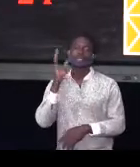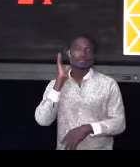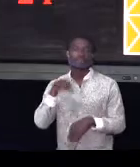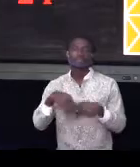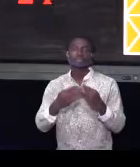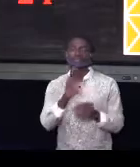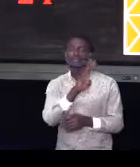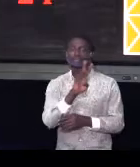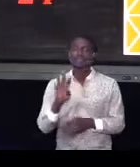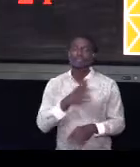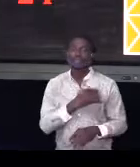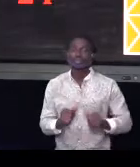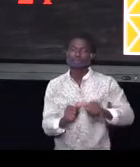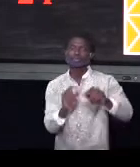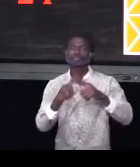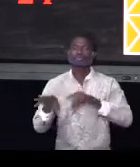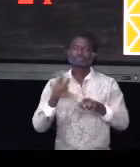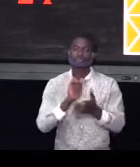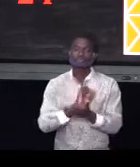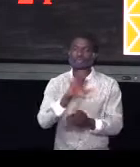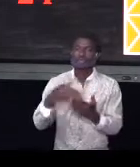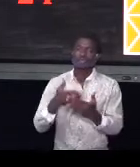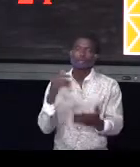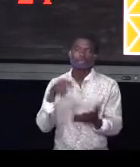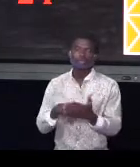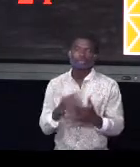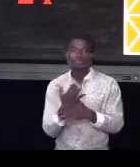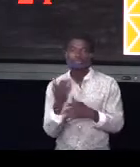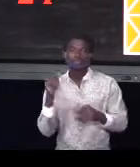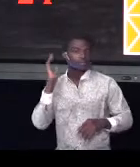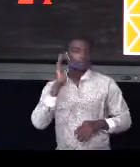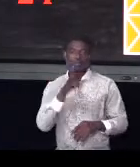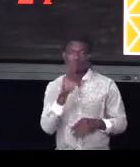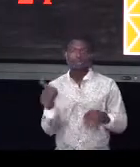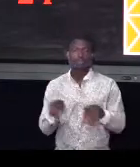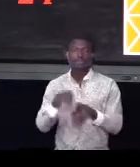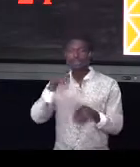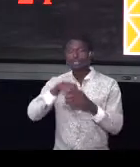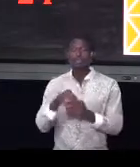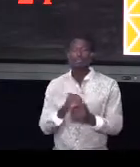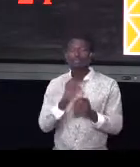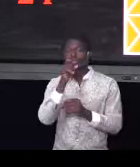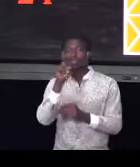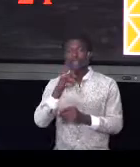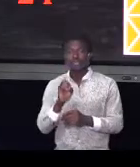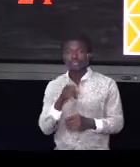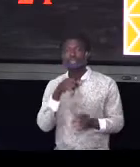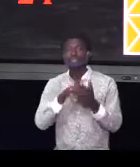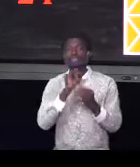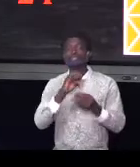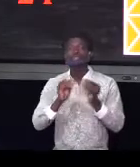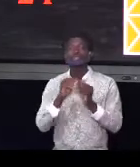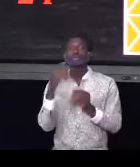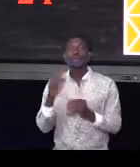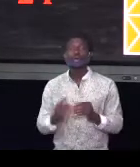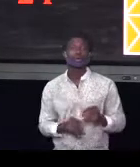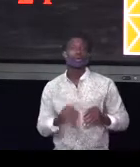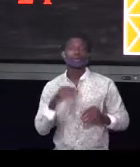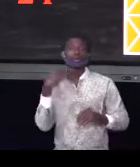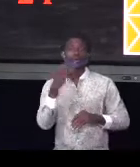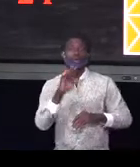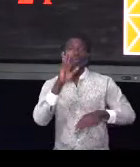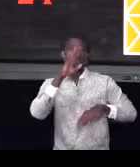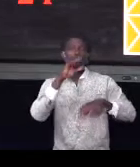So you can continue to do that. All these fractions will be the same in size. It's just that it is the numbers of the numerator